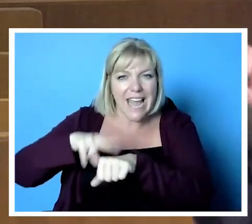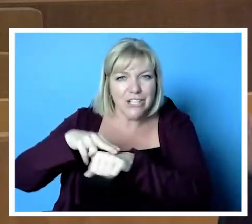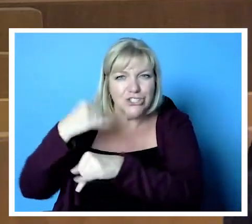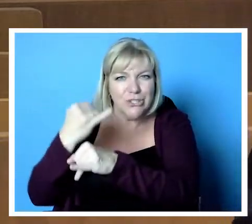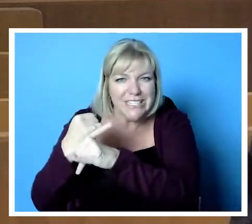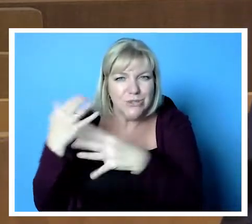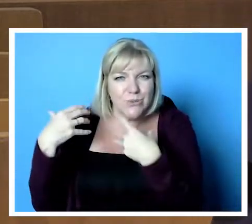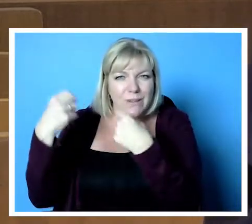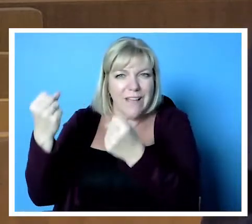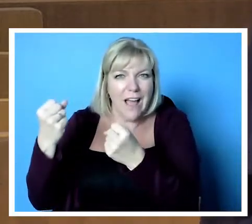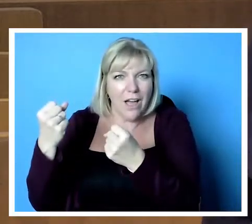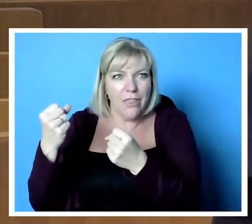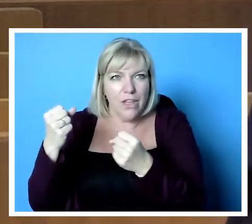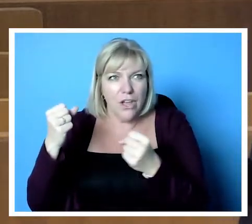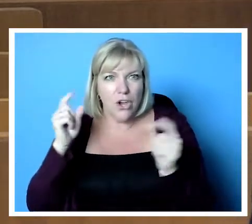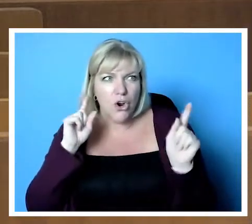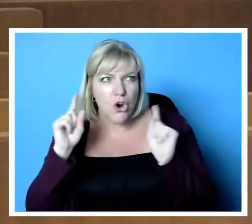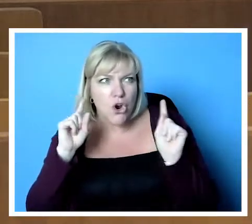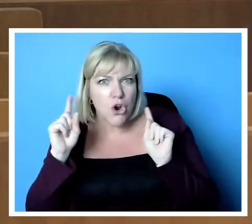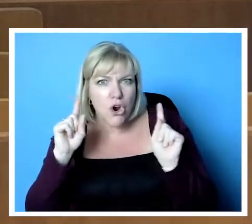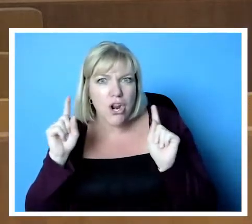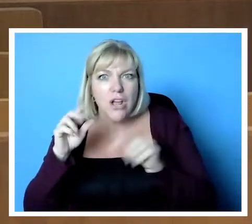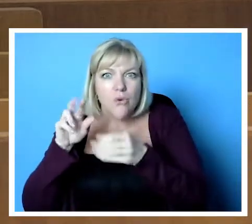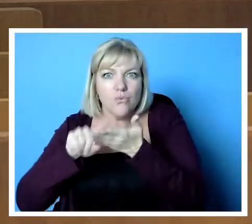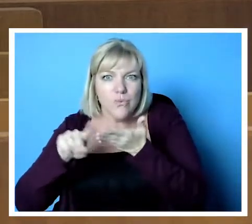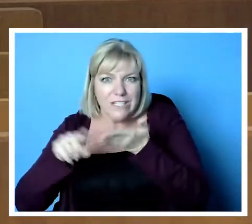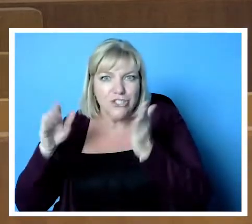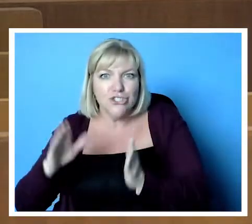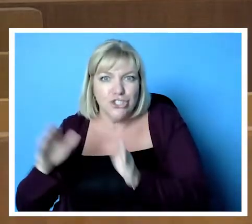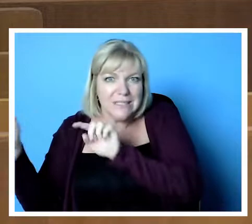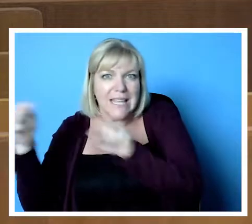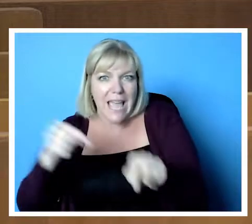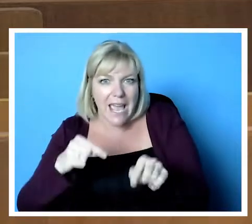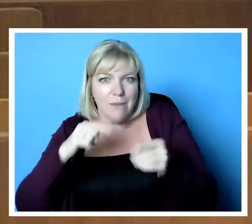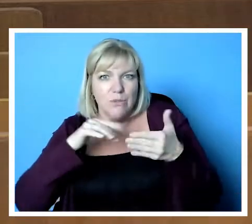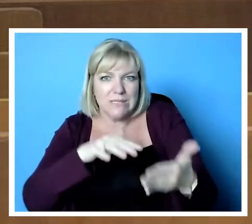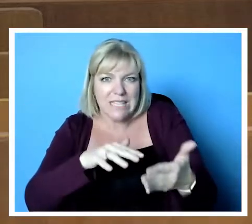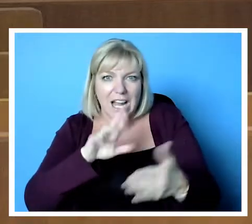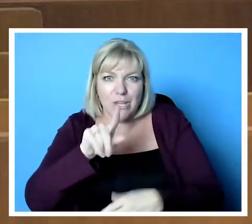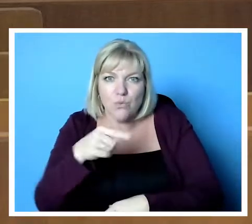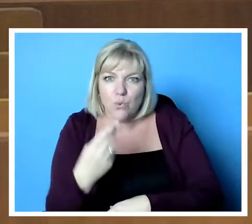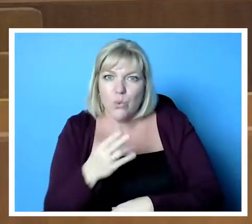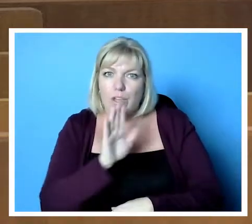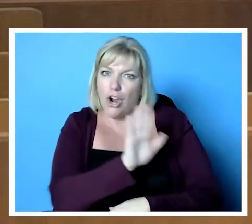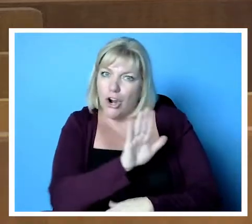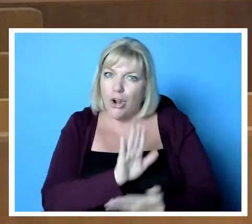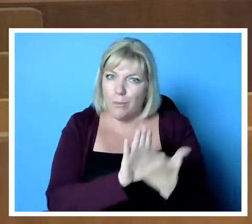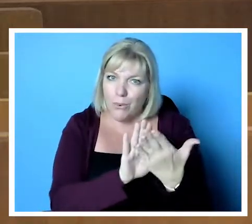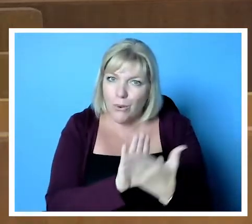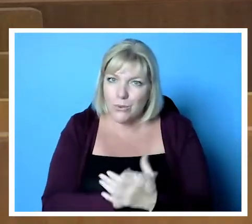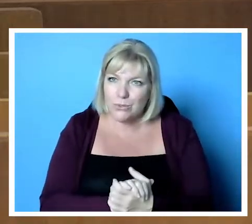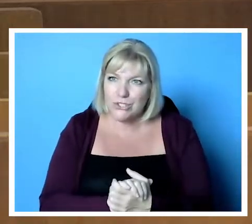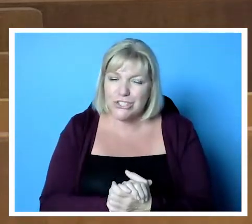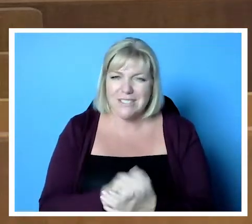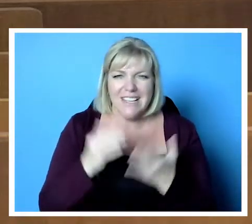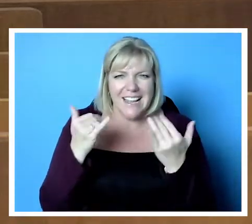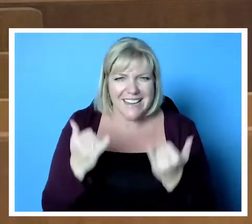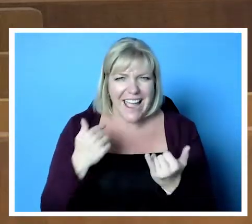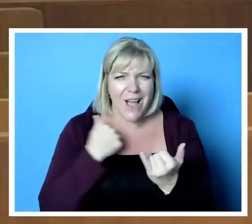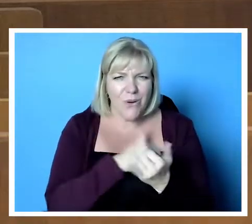sent researchers to study her method. Now, I think we can all look back at this story and